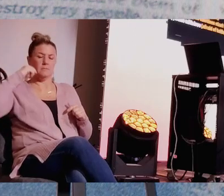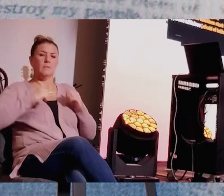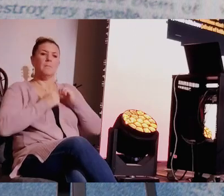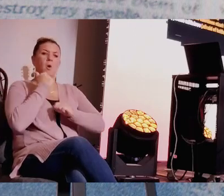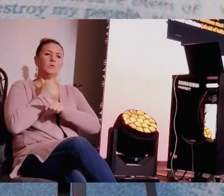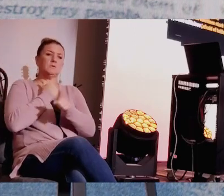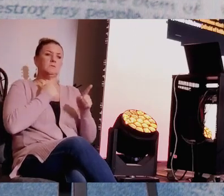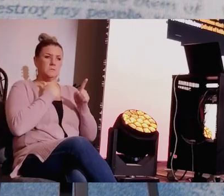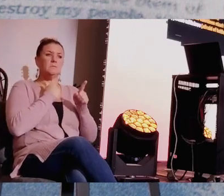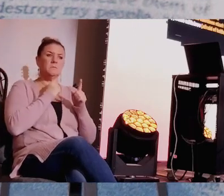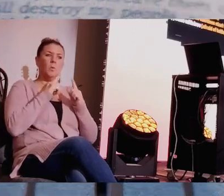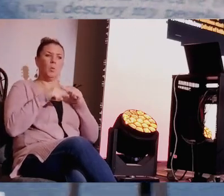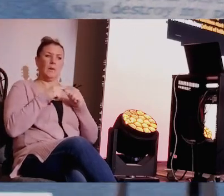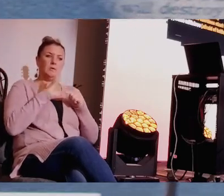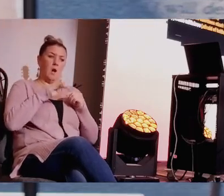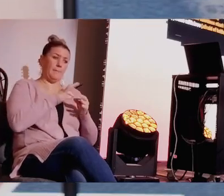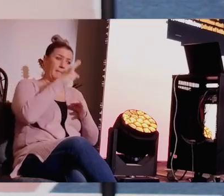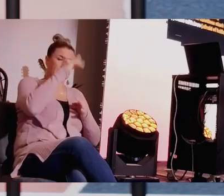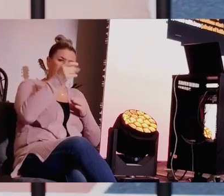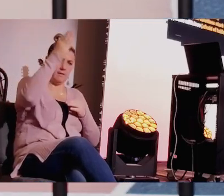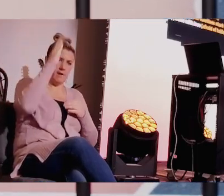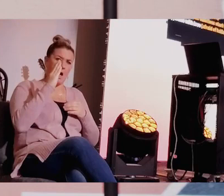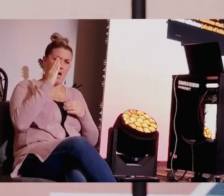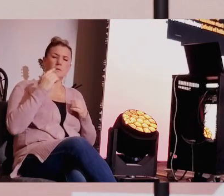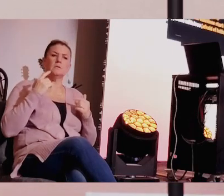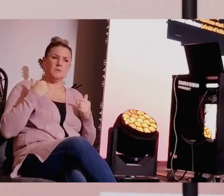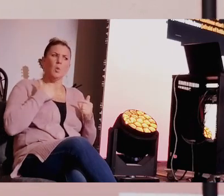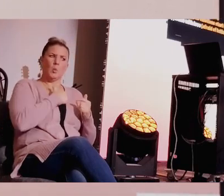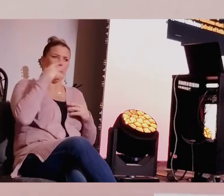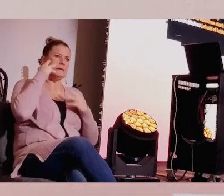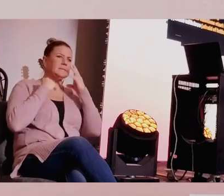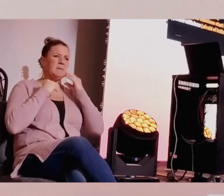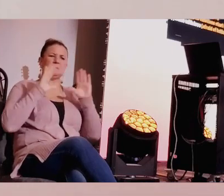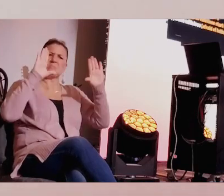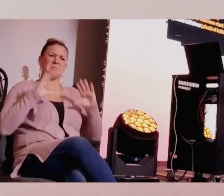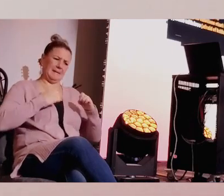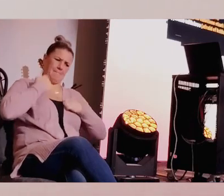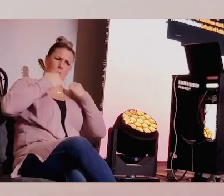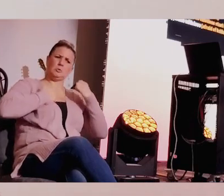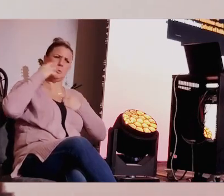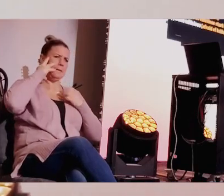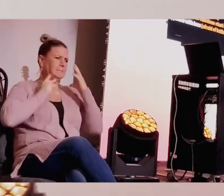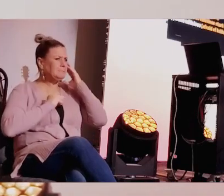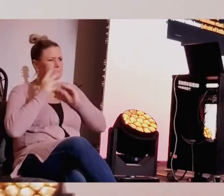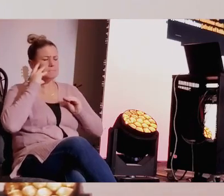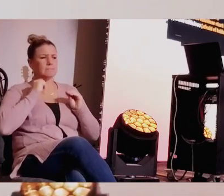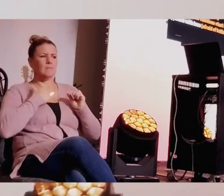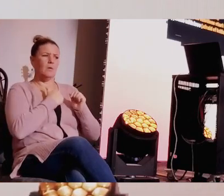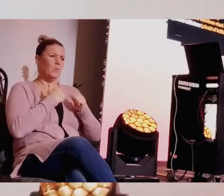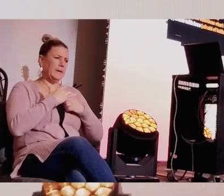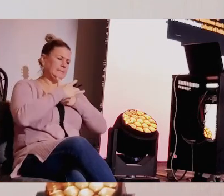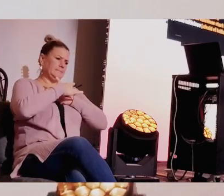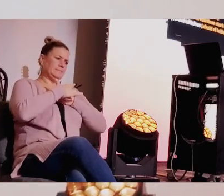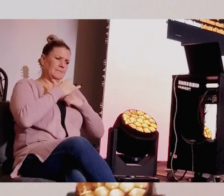Most of us, and when it comes to the Spirit of God, we experience amazing emotional experiences, and we touches